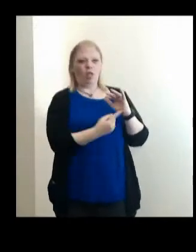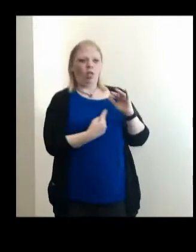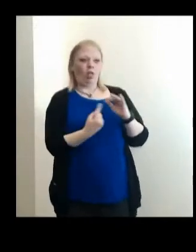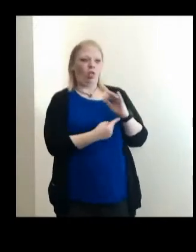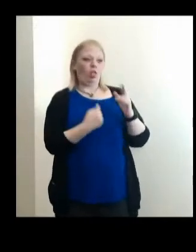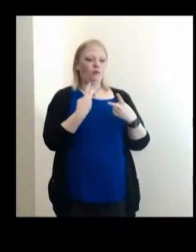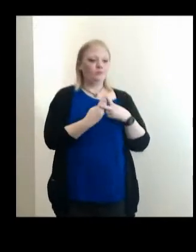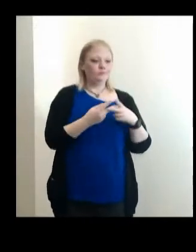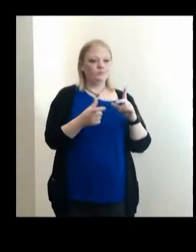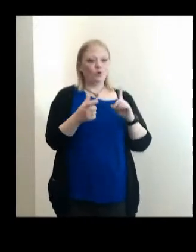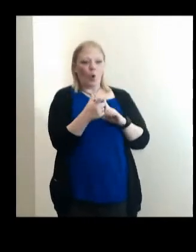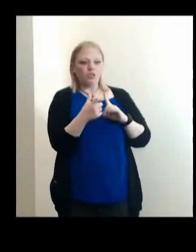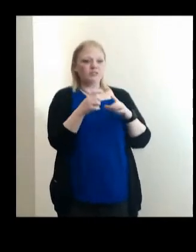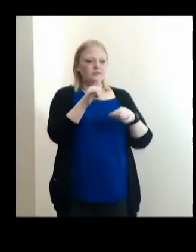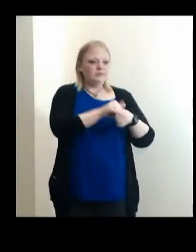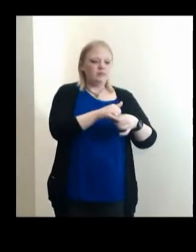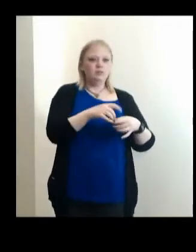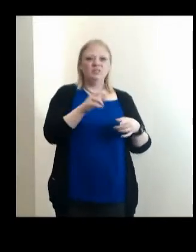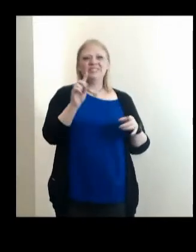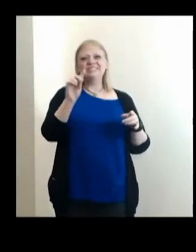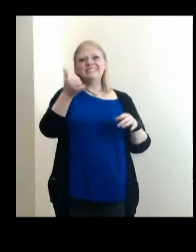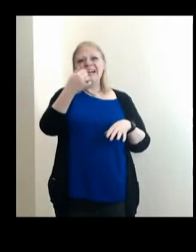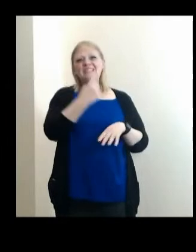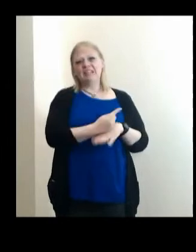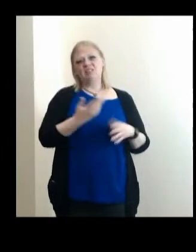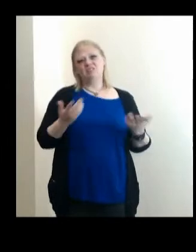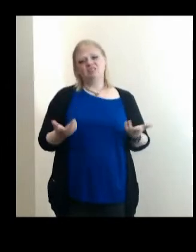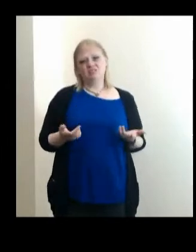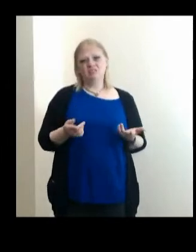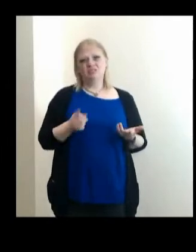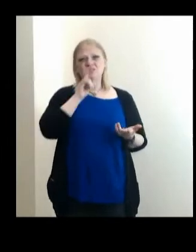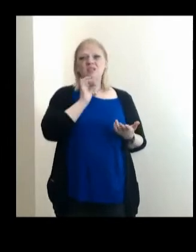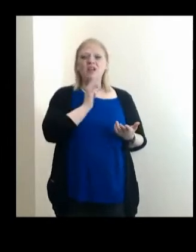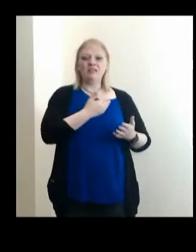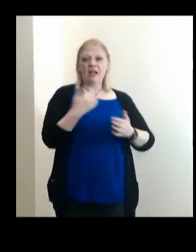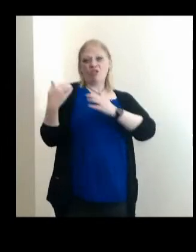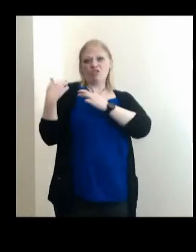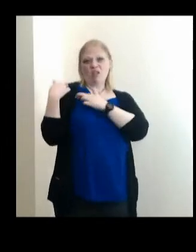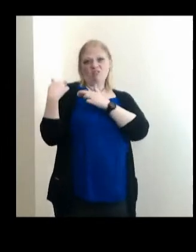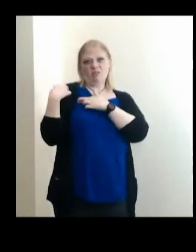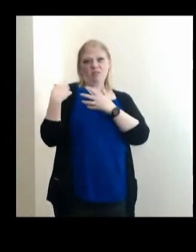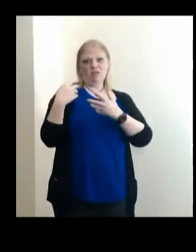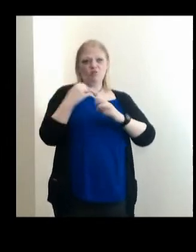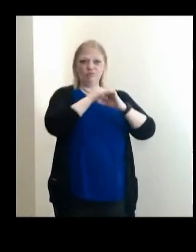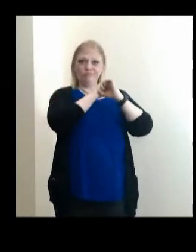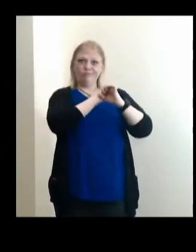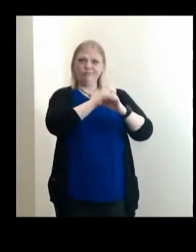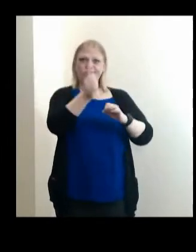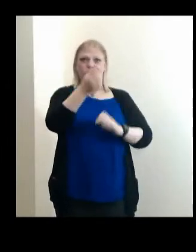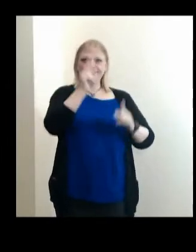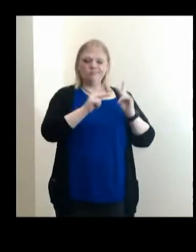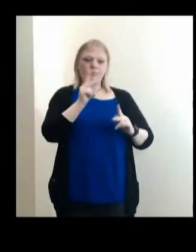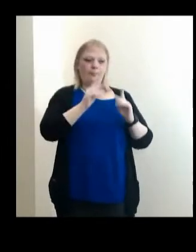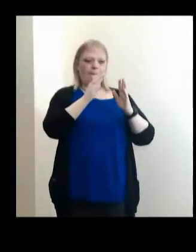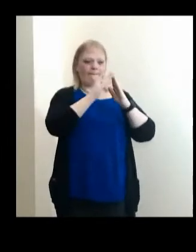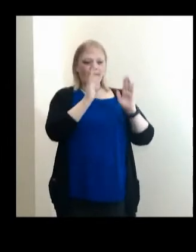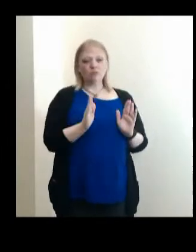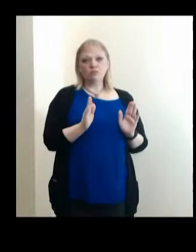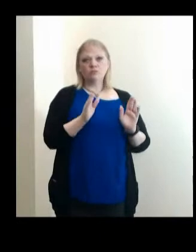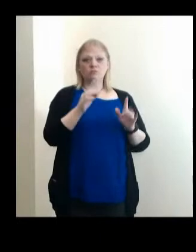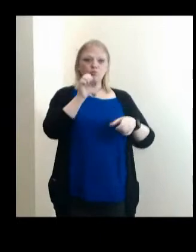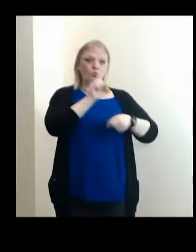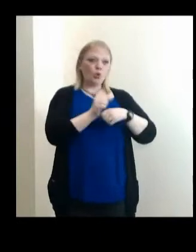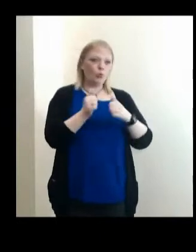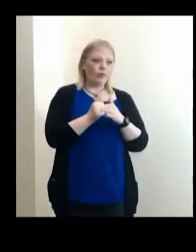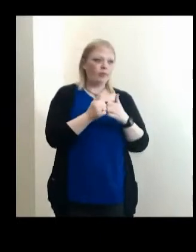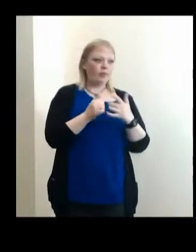be in quarantine. It's just for 10 days. And it's really our responsibility to protect the other people in our household that we work